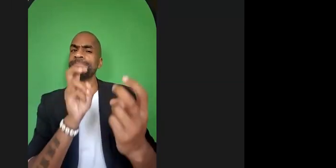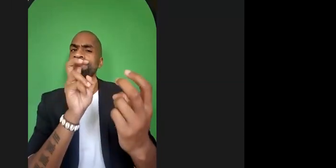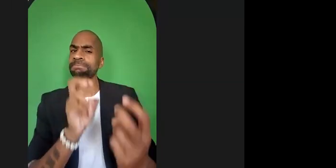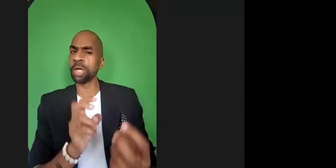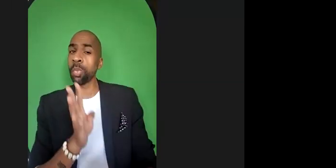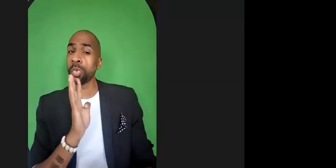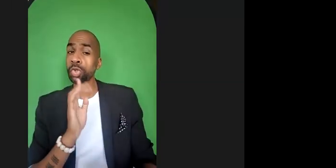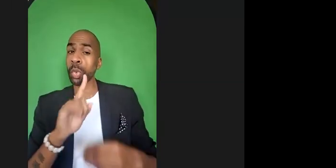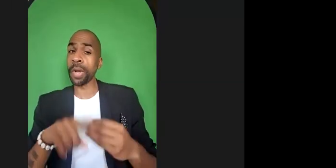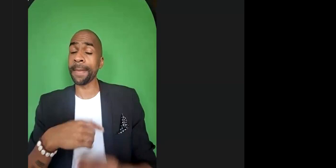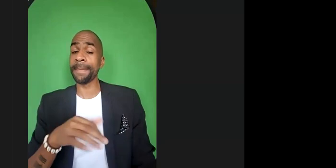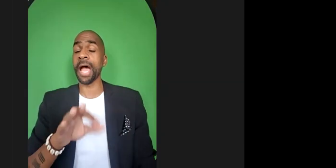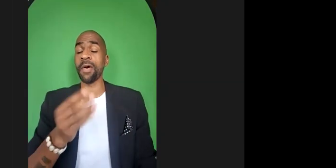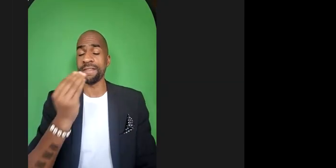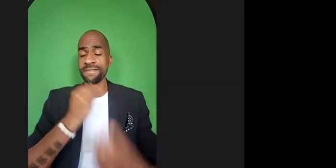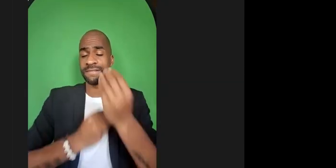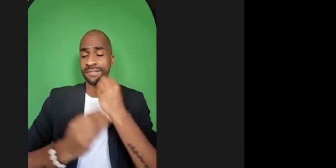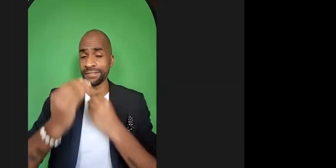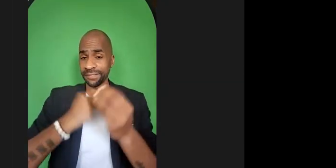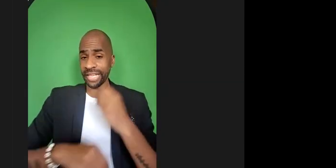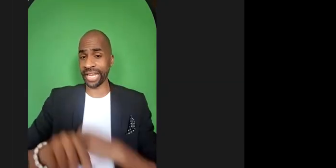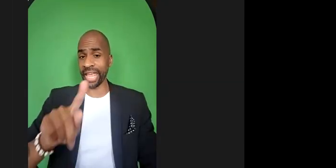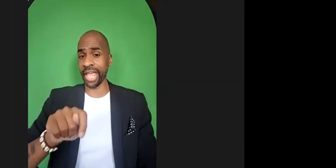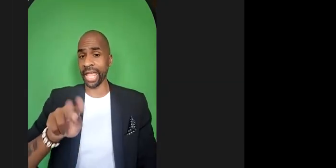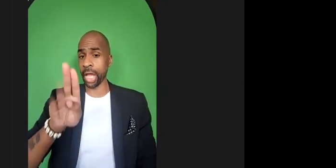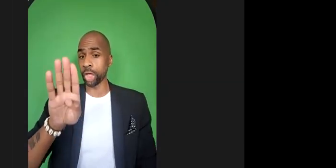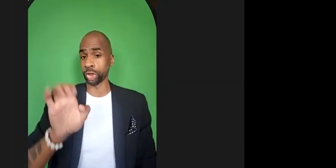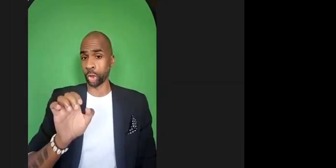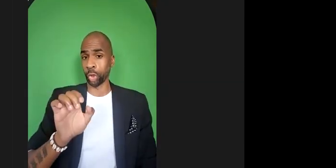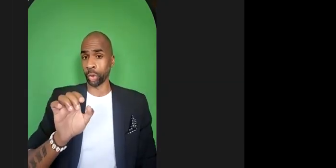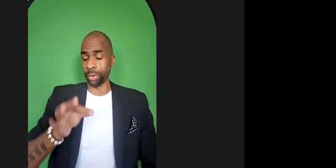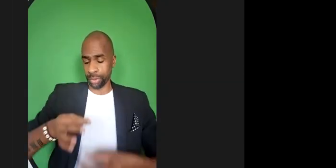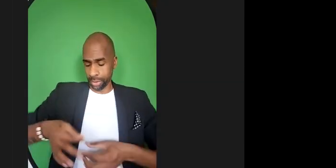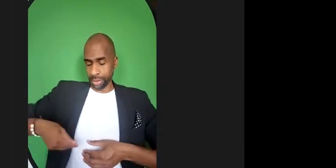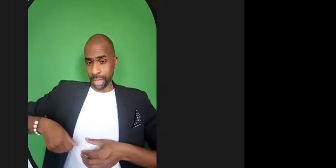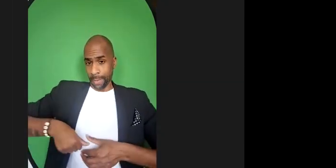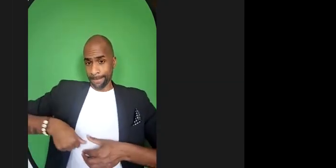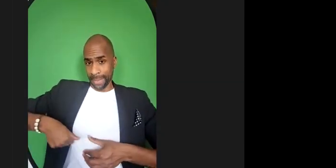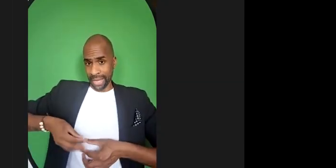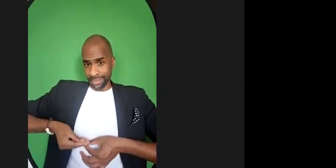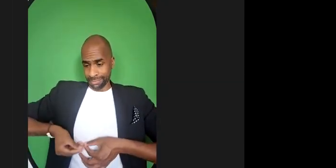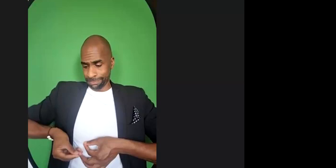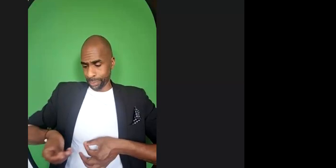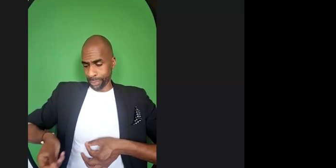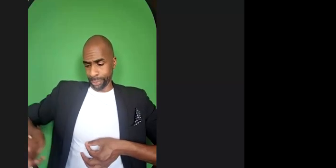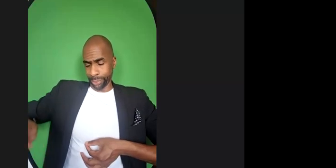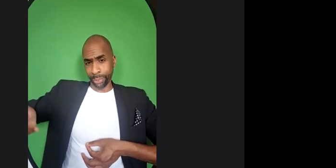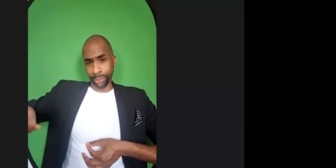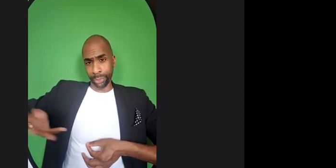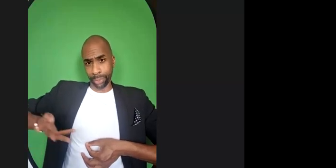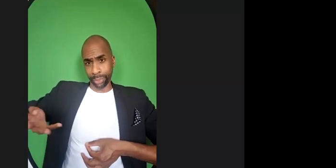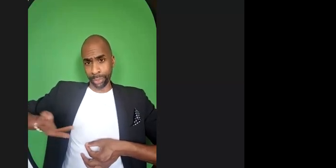And I think actually a lot of people initially have an aversion to feeding tubes, and they say, I wouldn't want that because it sounds